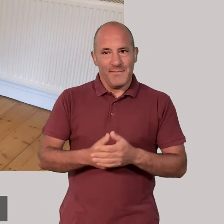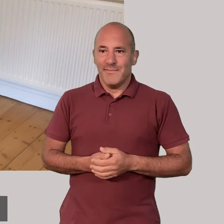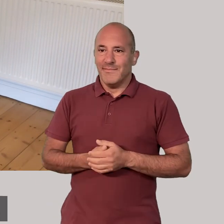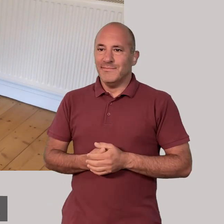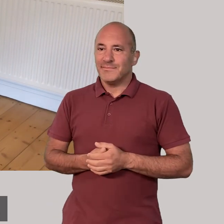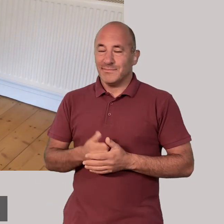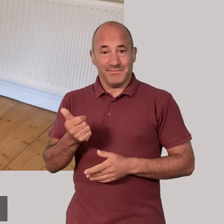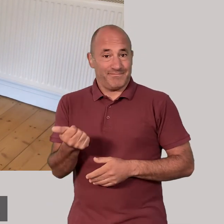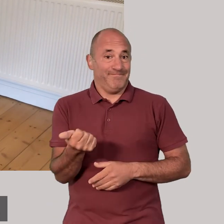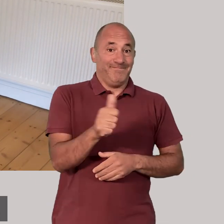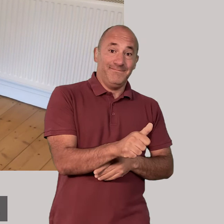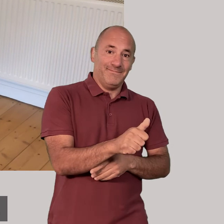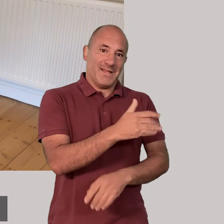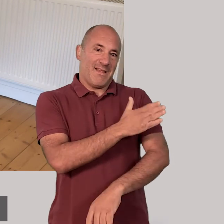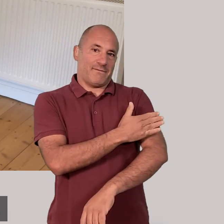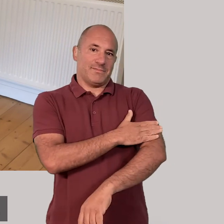And on the second side,